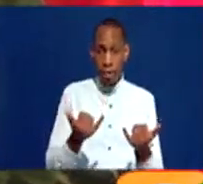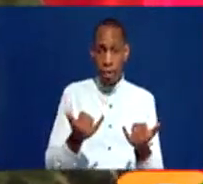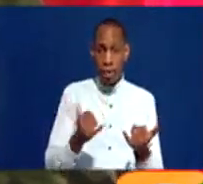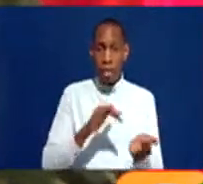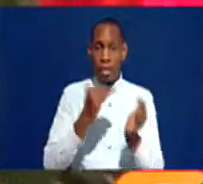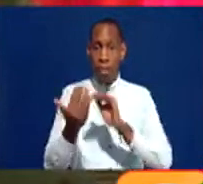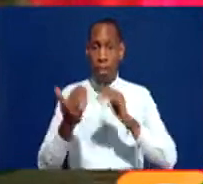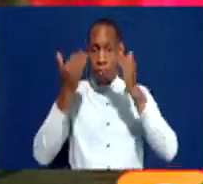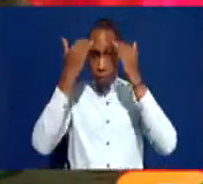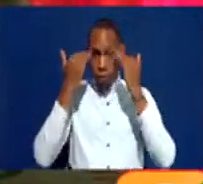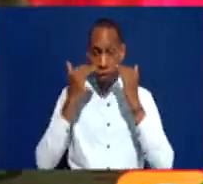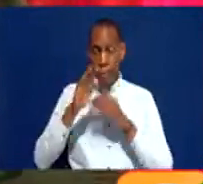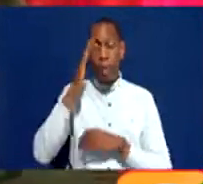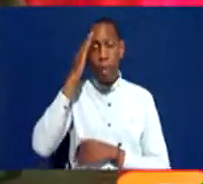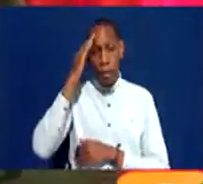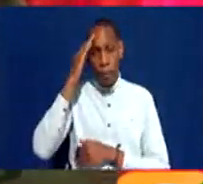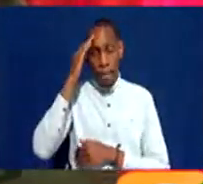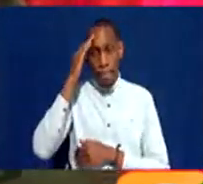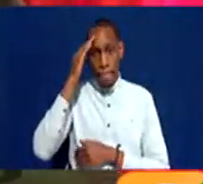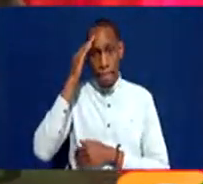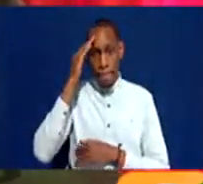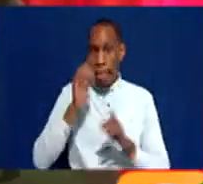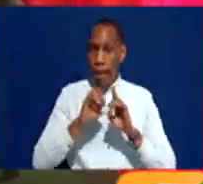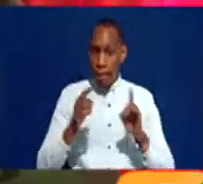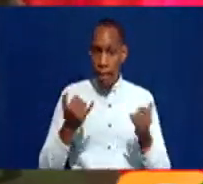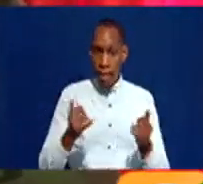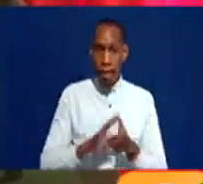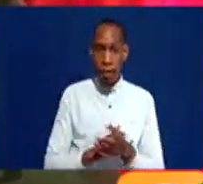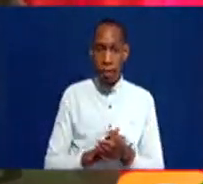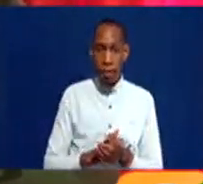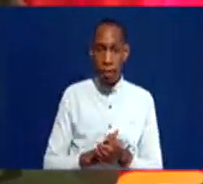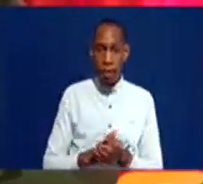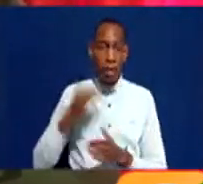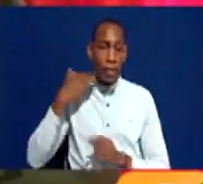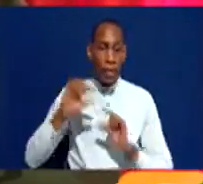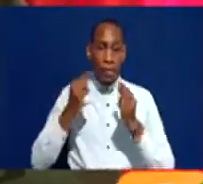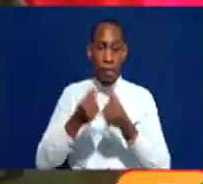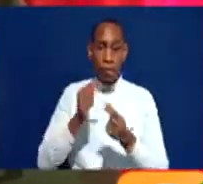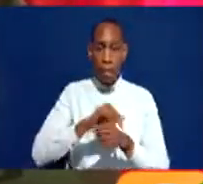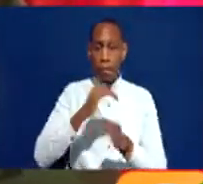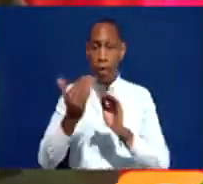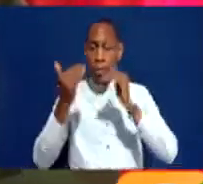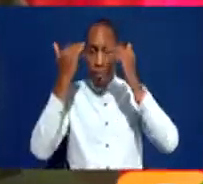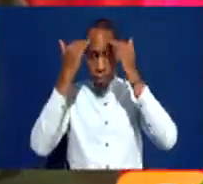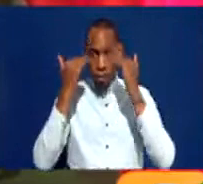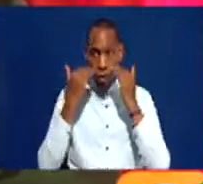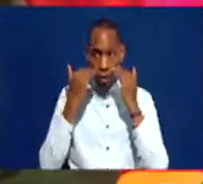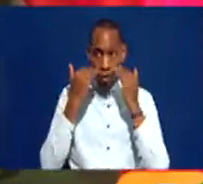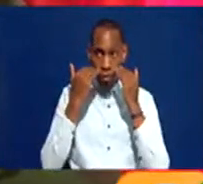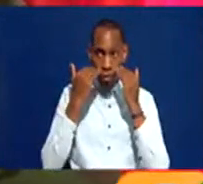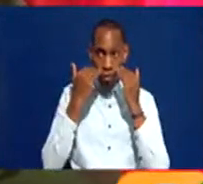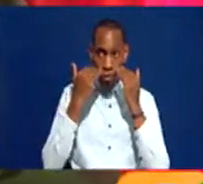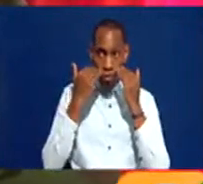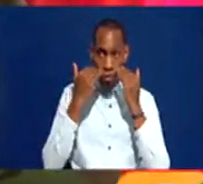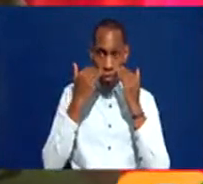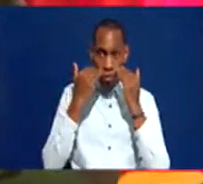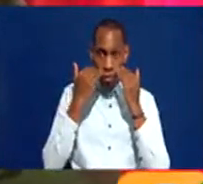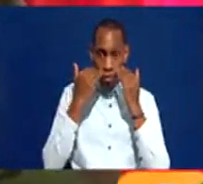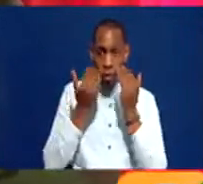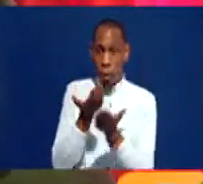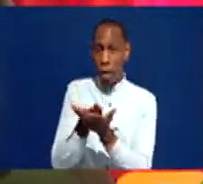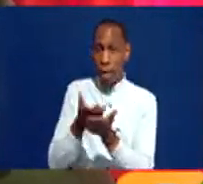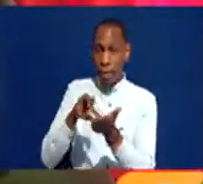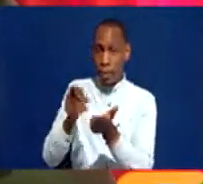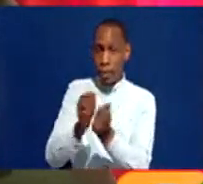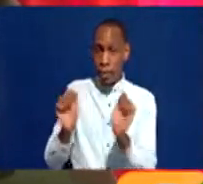pending in court, as you know. But you see these people, once they are taken to court, the following day they're asking for bond, they